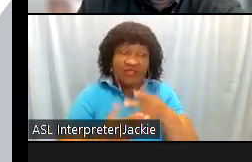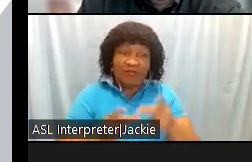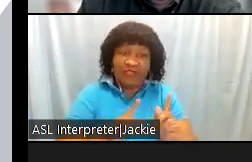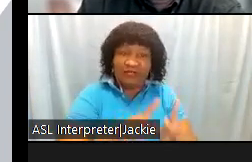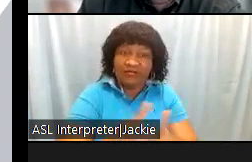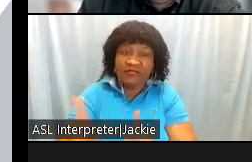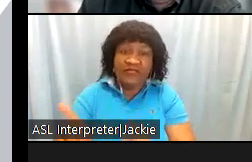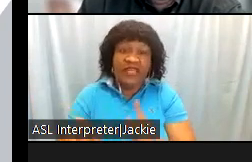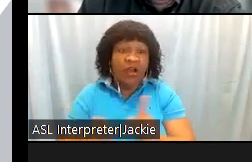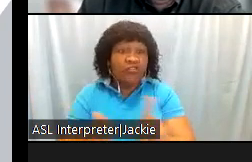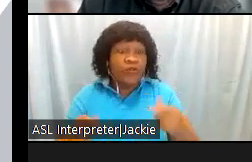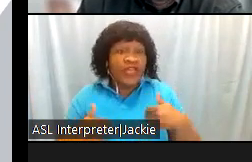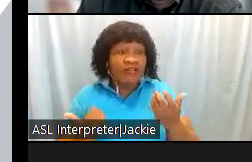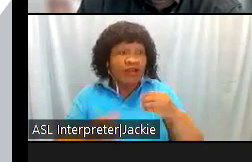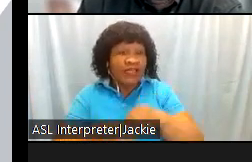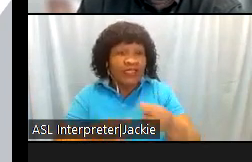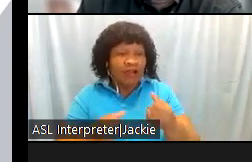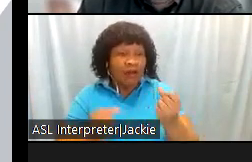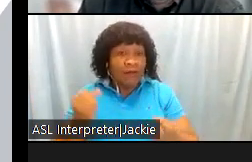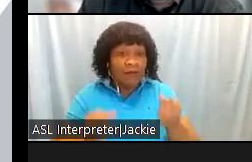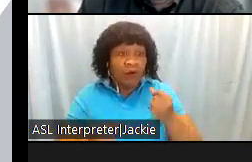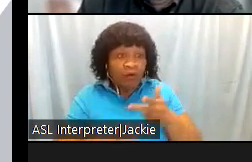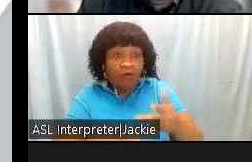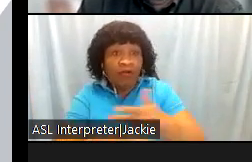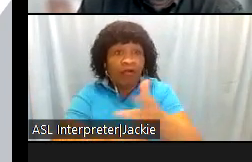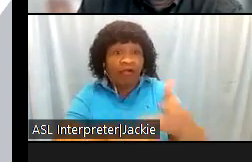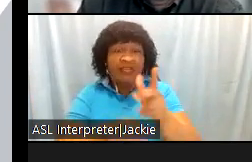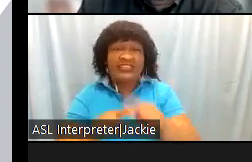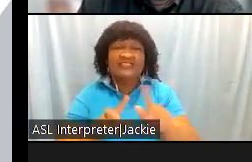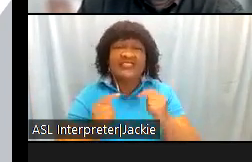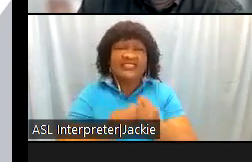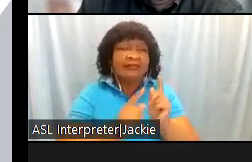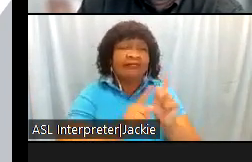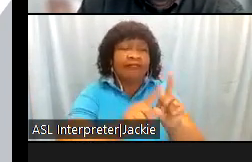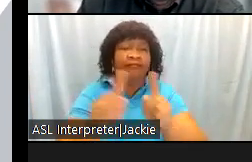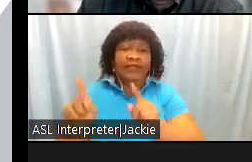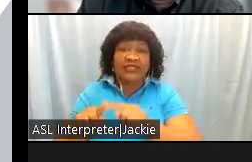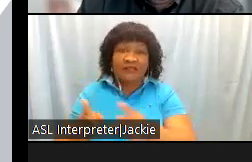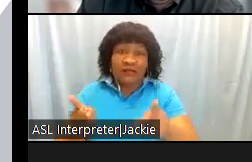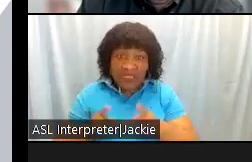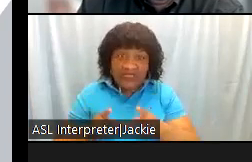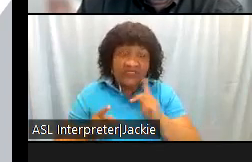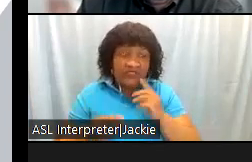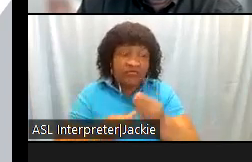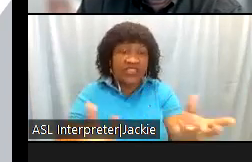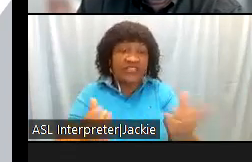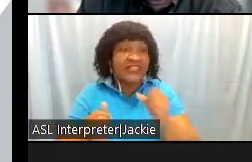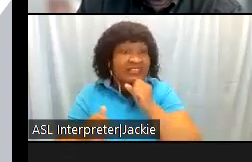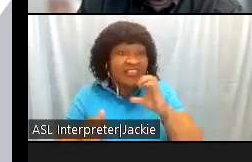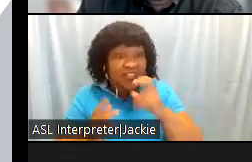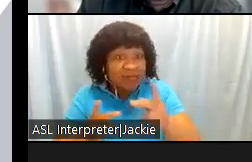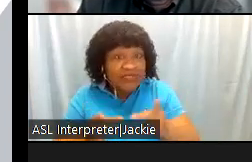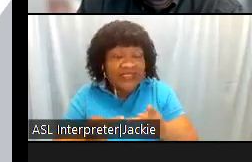our mobile vaccination teams, and there are different mobile teams going to different places. We're going to senior centers and